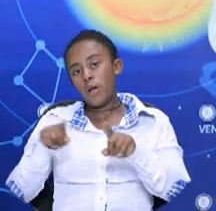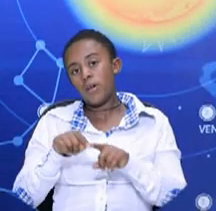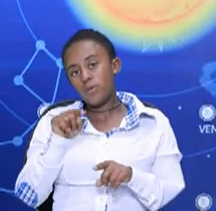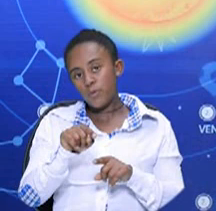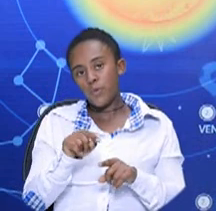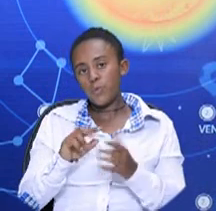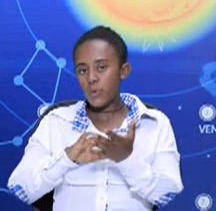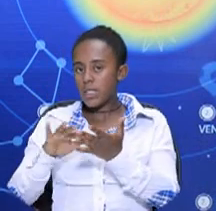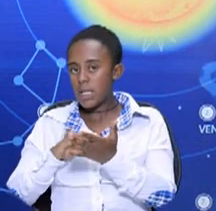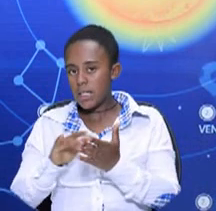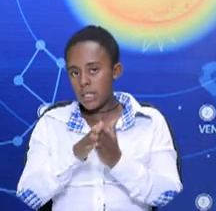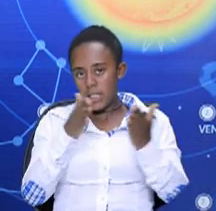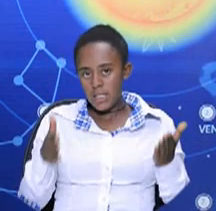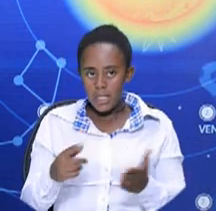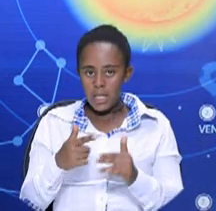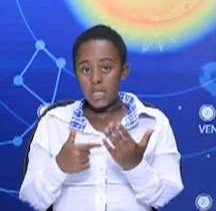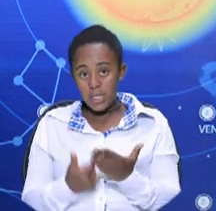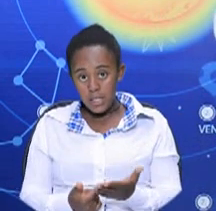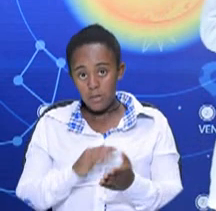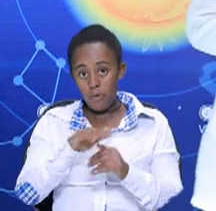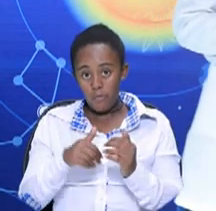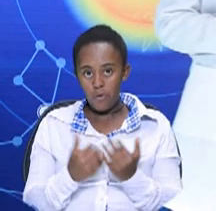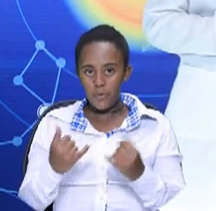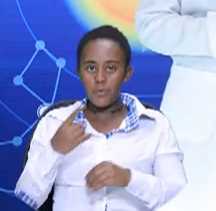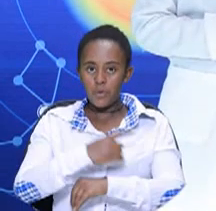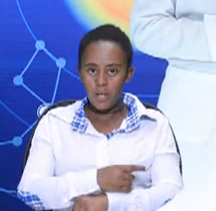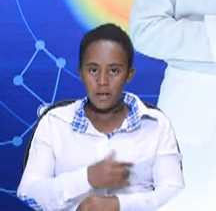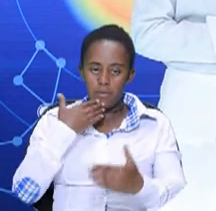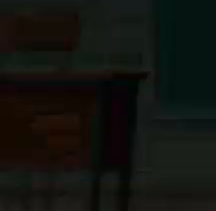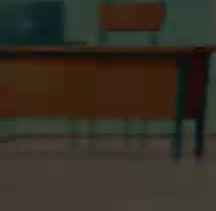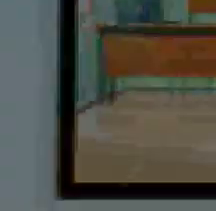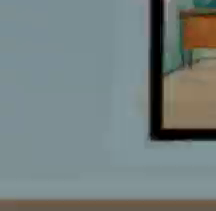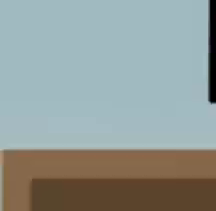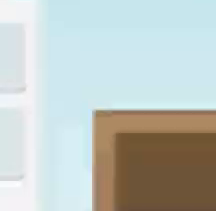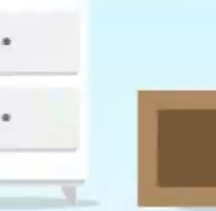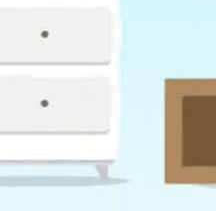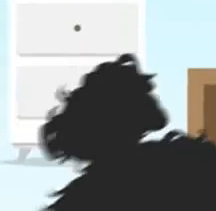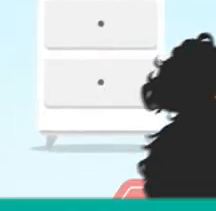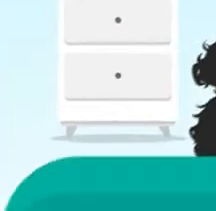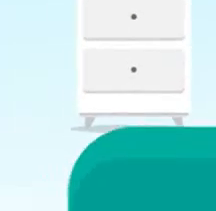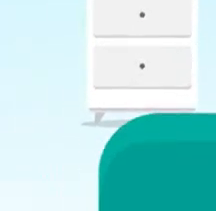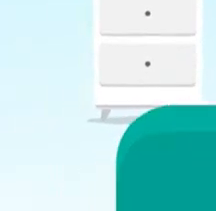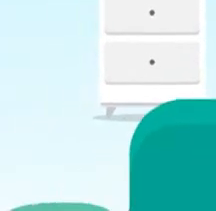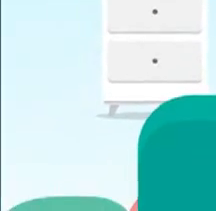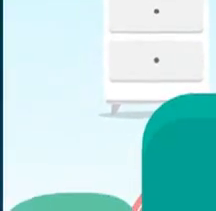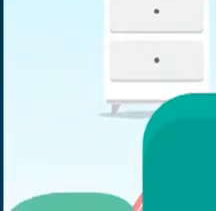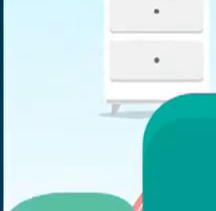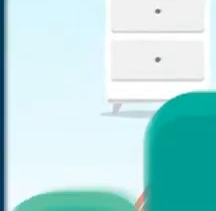your textbook. And this is all for today. Thank you.